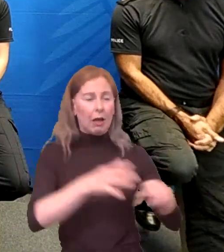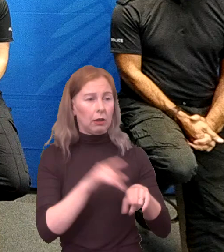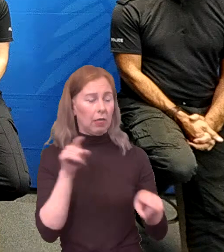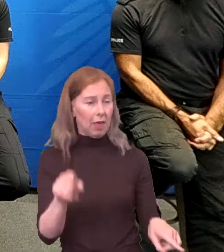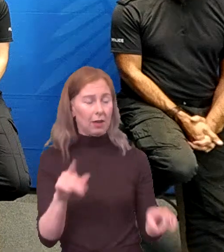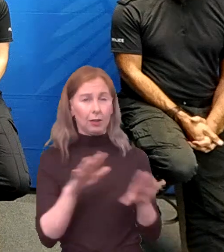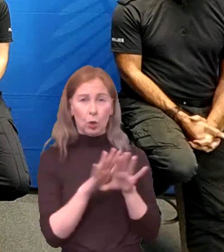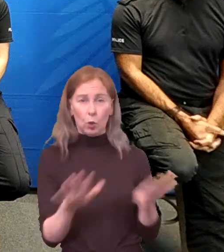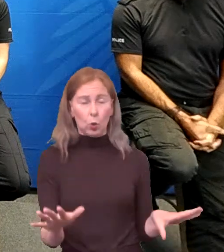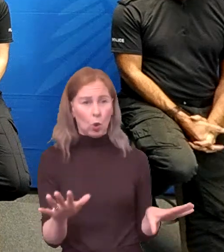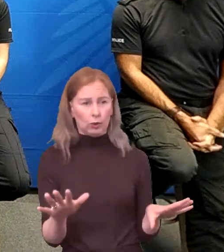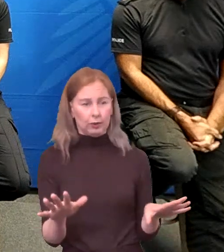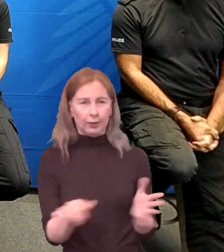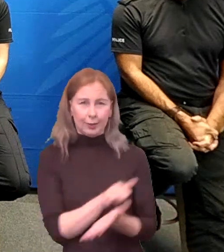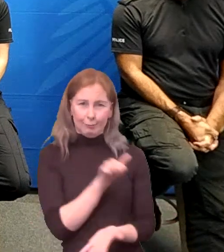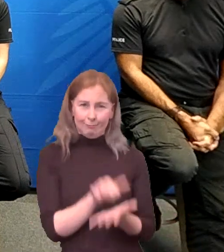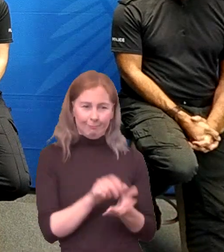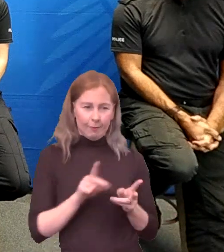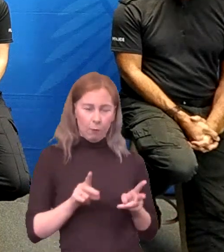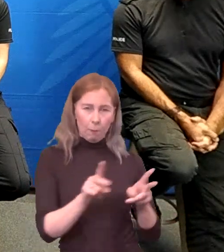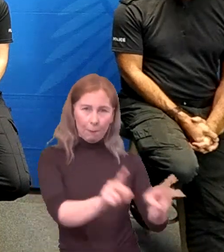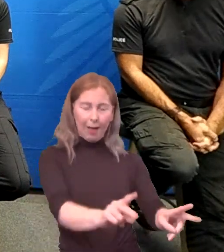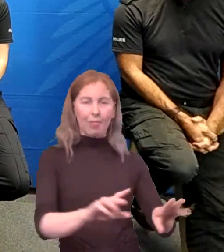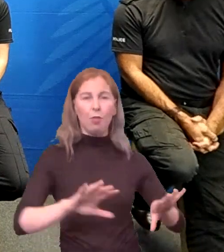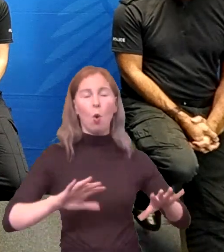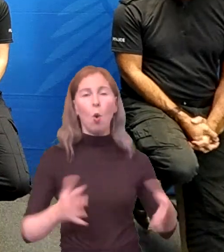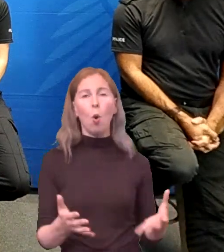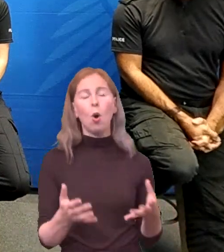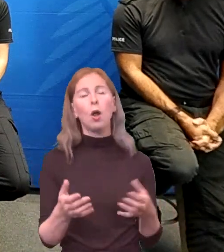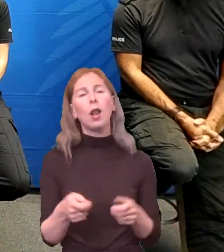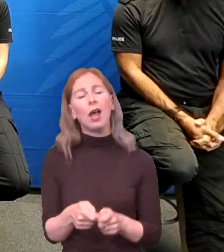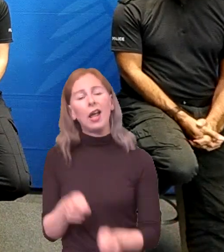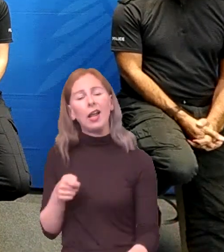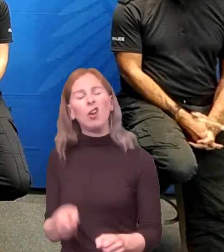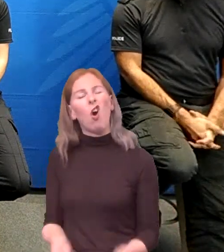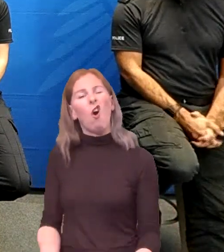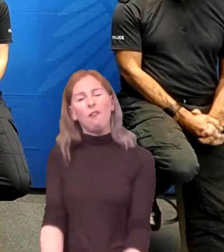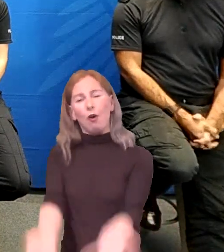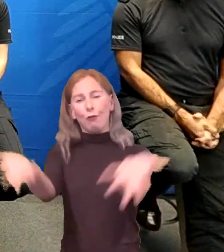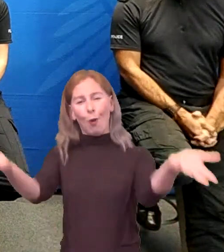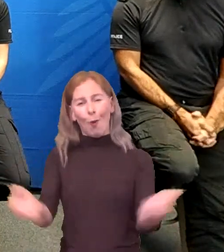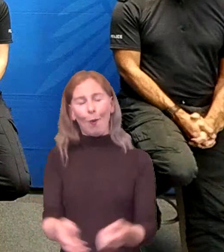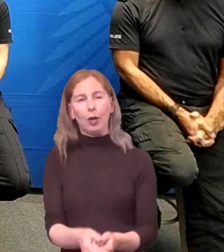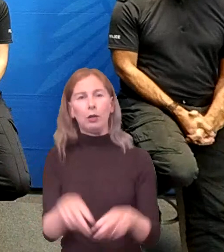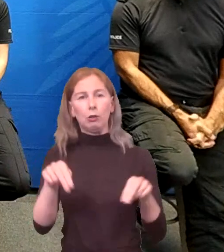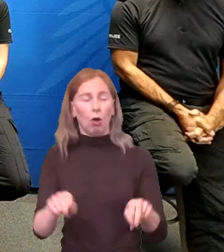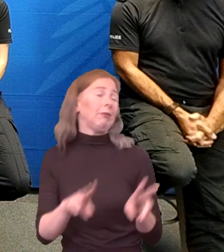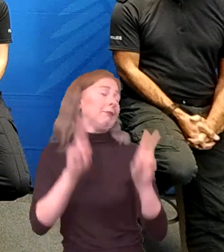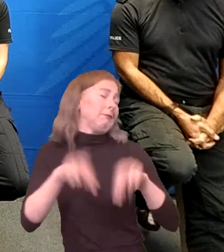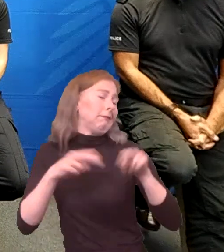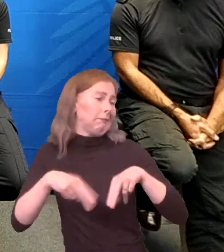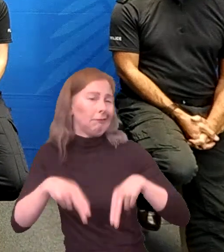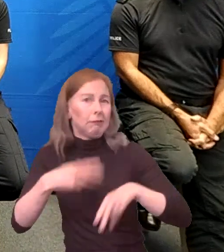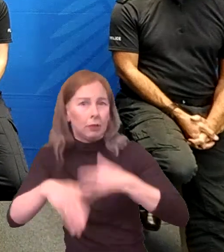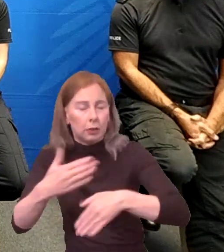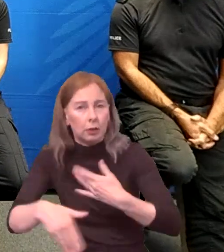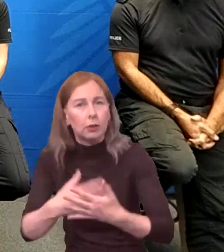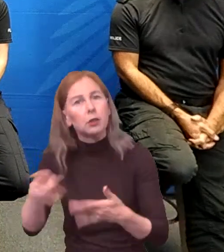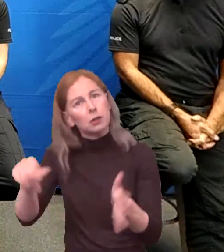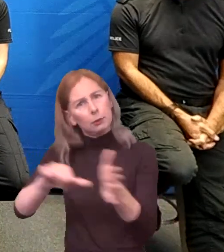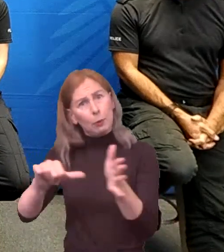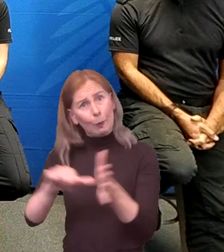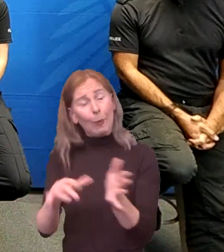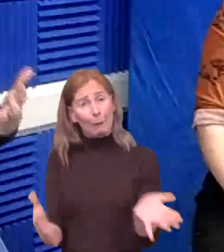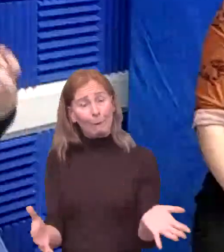dog off a lead where it hasn't got the recall ability, perhaps. Is that a problem that's commonly being found? Farmers are really, really